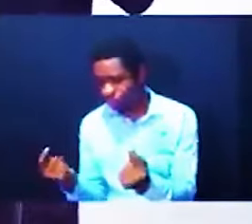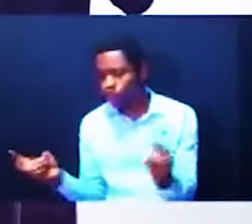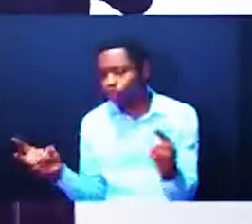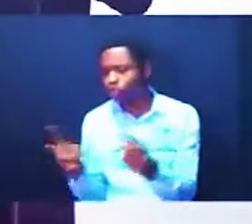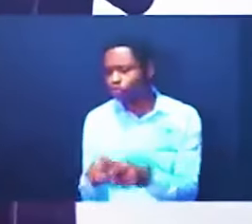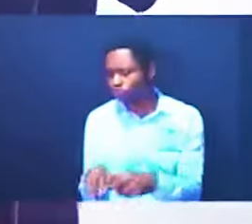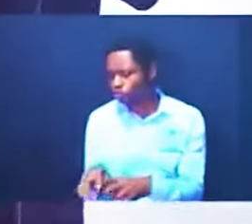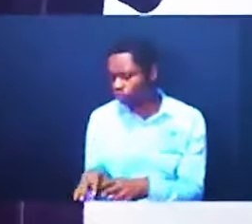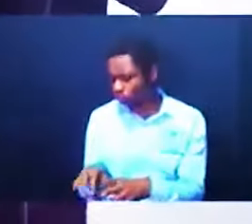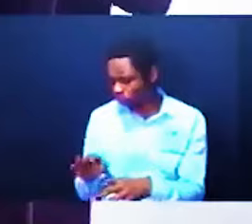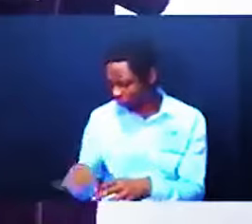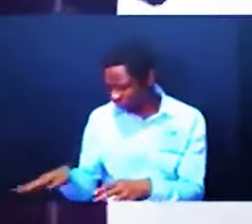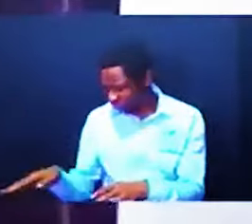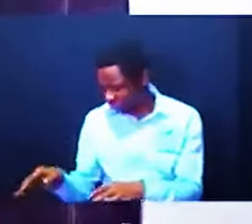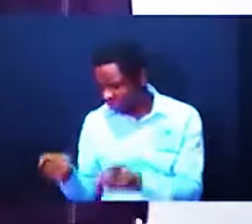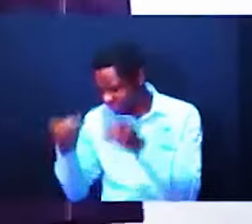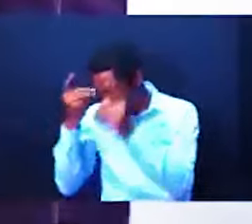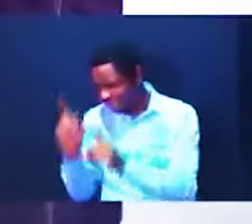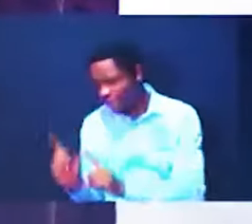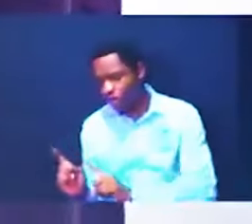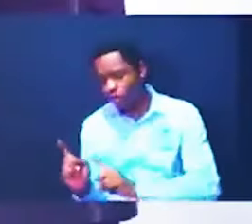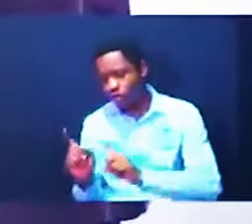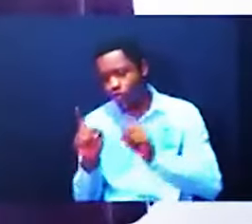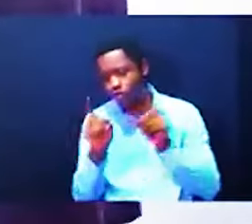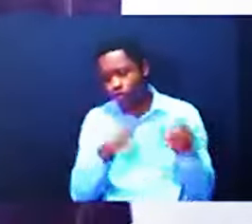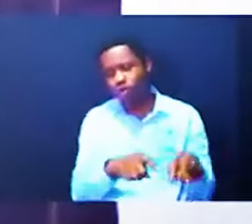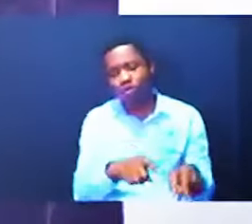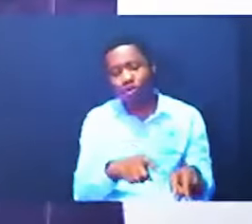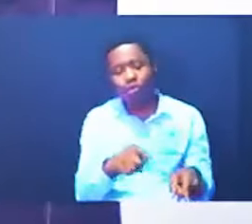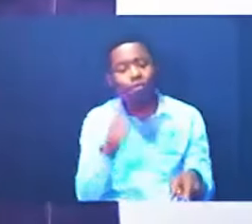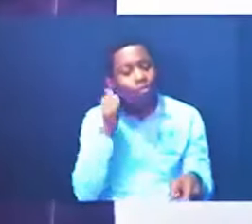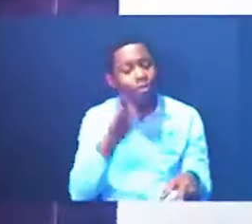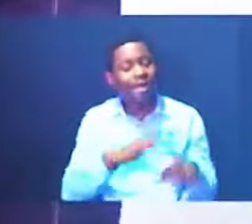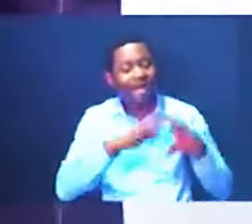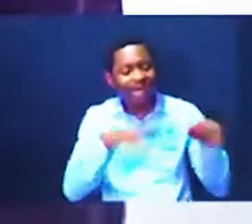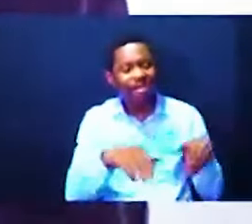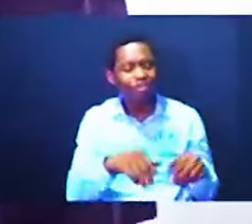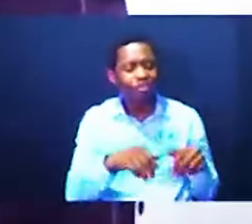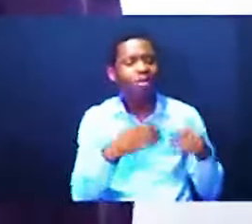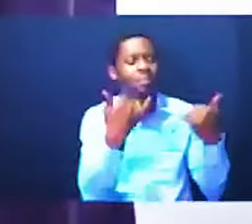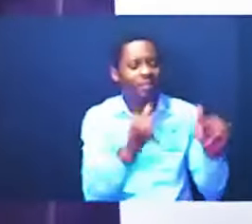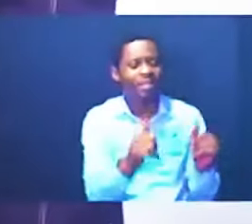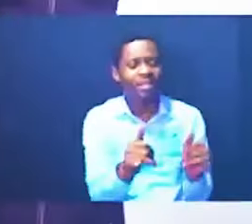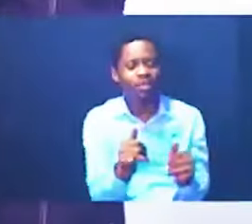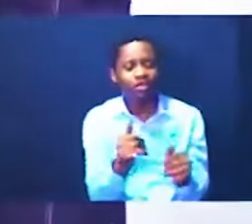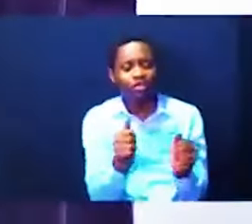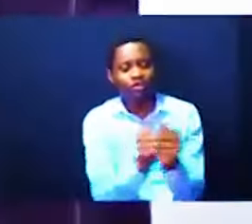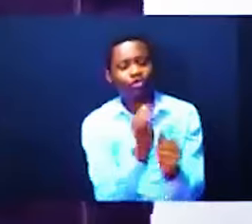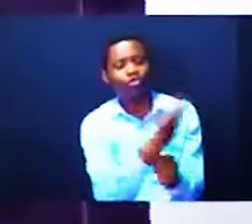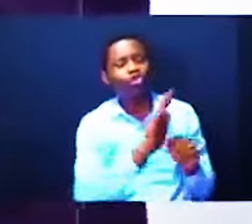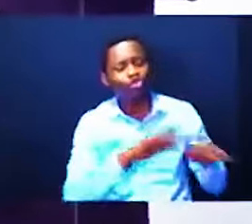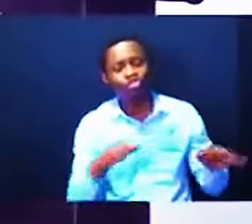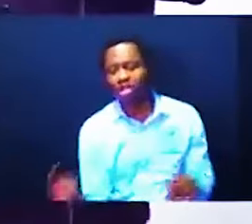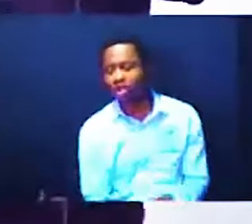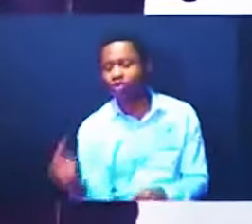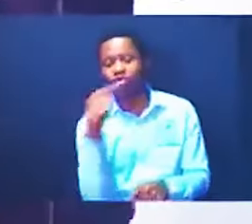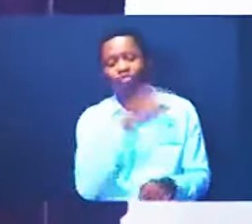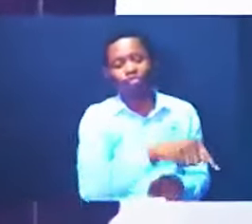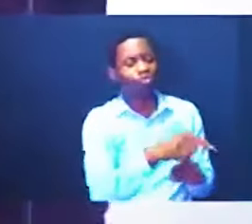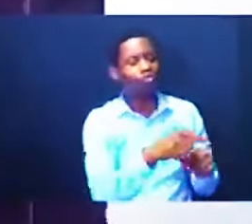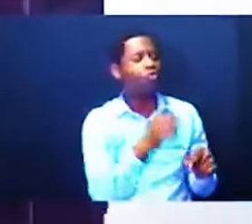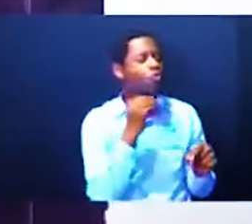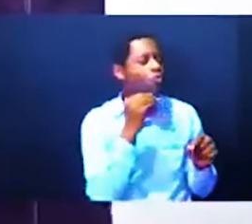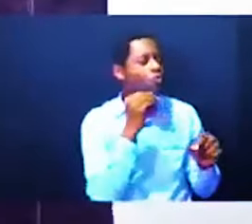four band of Baco Badia, who names her, ni mammy, and eh, mammy no, I want to call into your call. So, some four barba couldn't